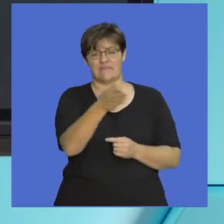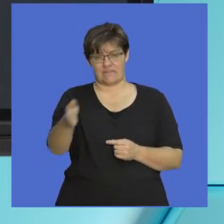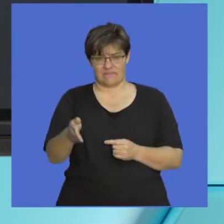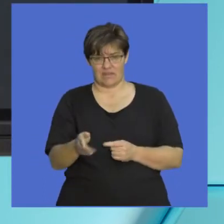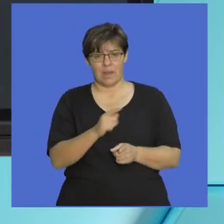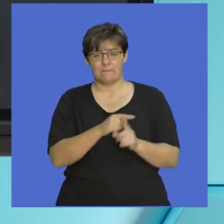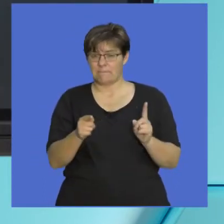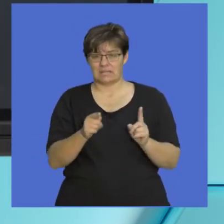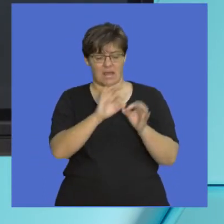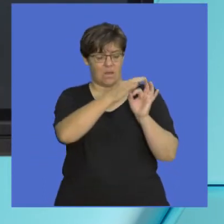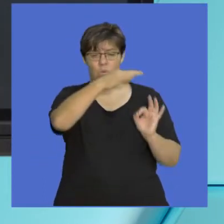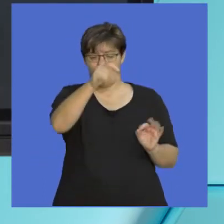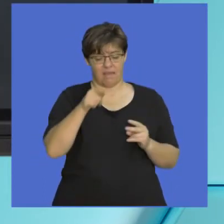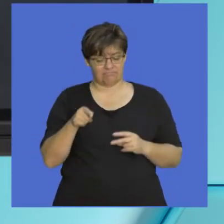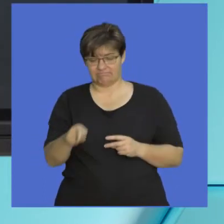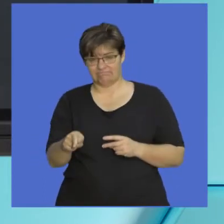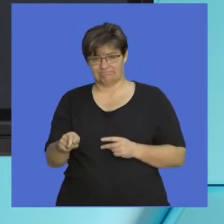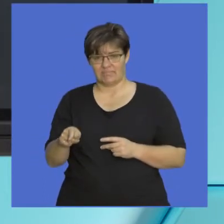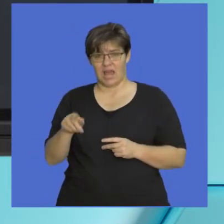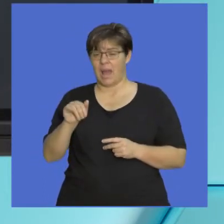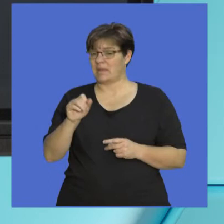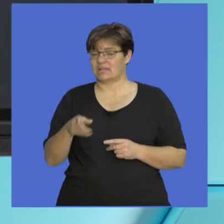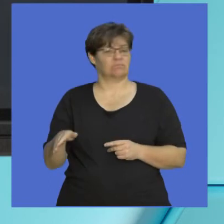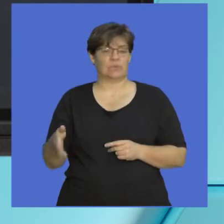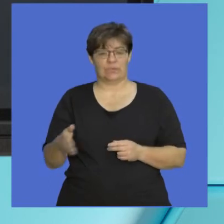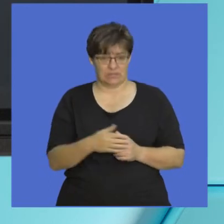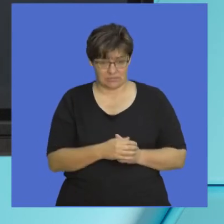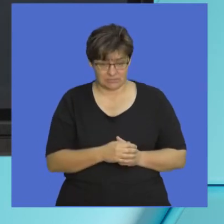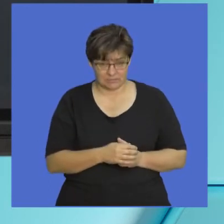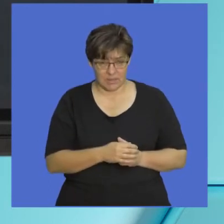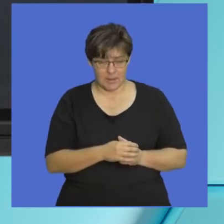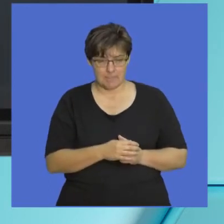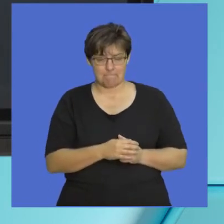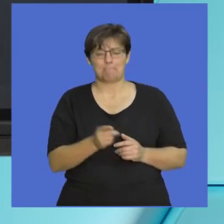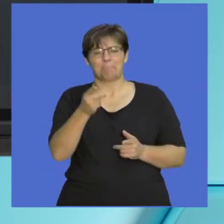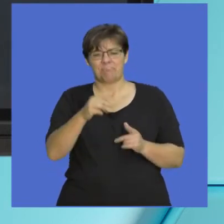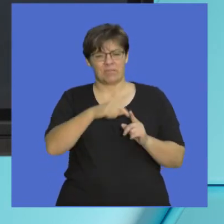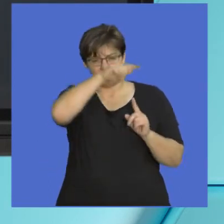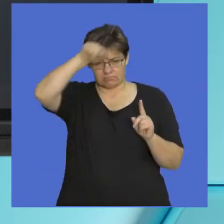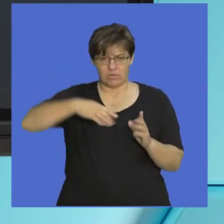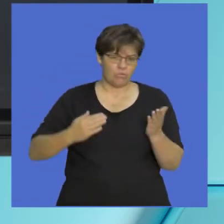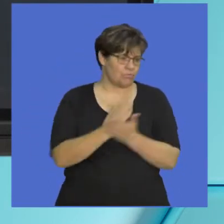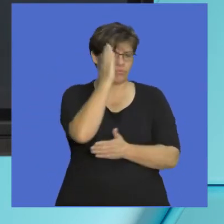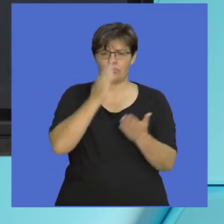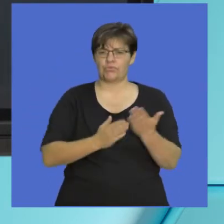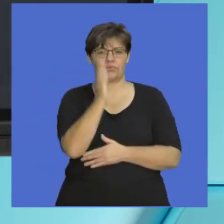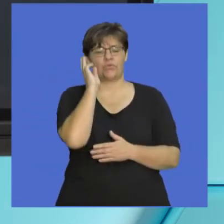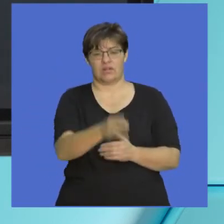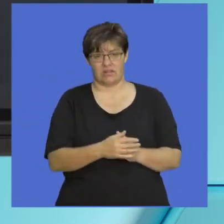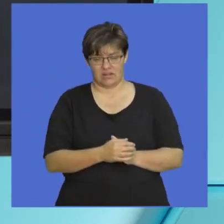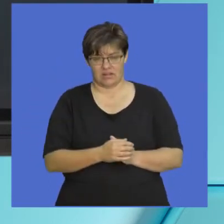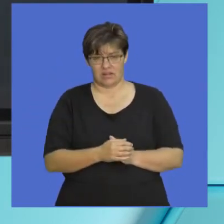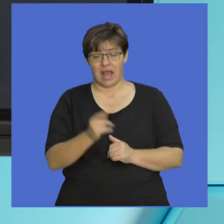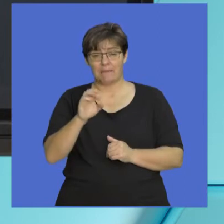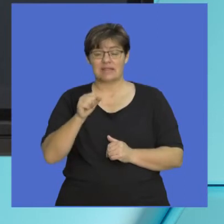component except for the conducting wires and the ammeters. So all the current will pass through the